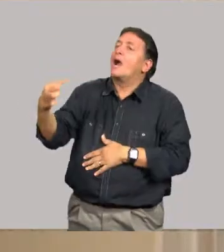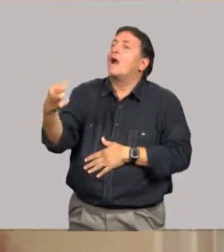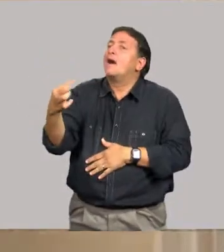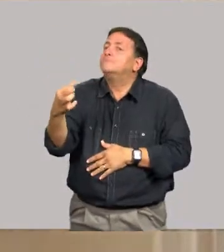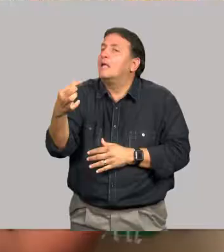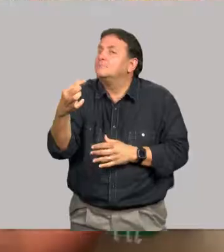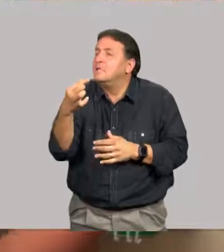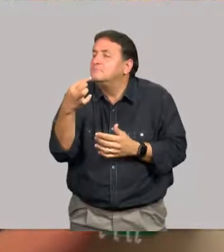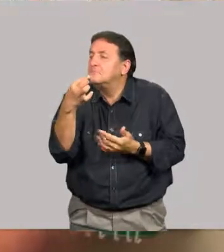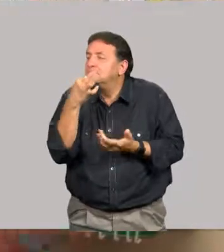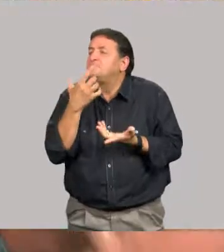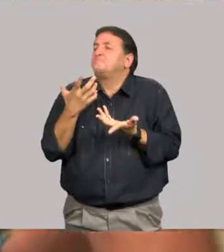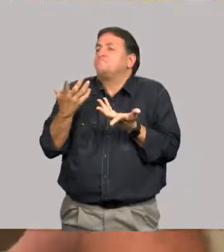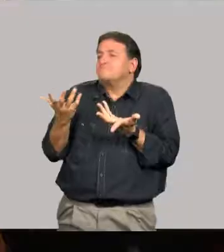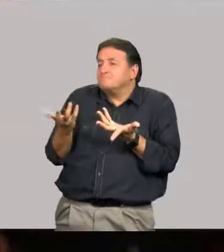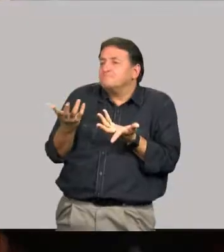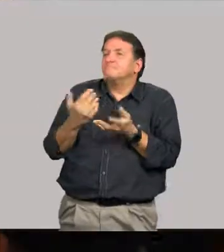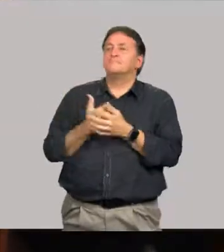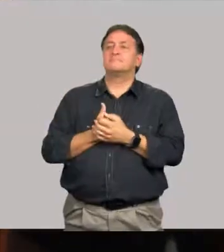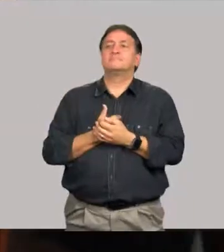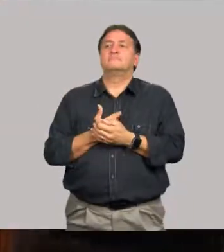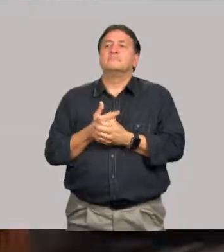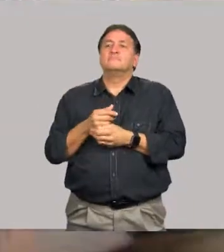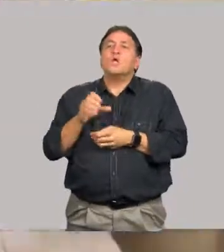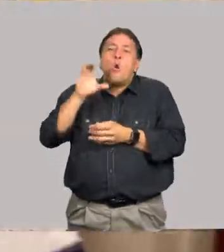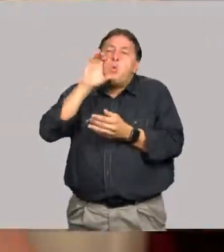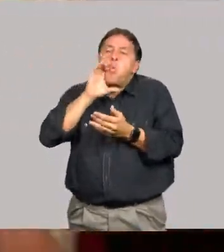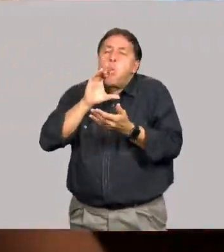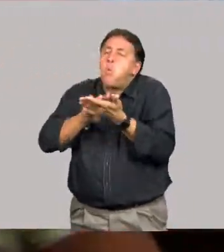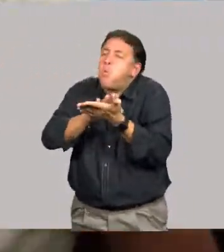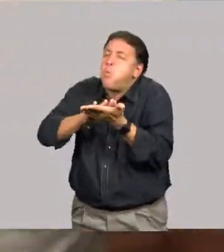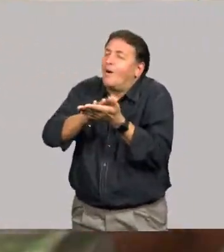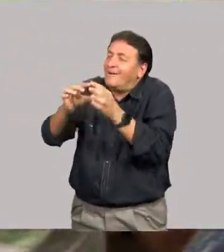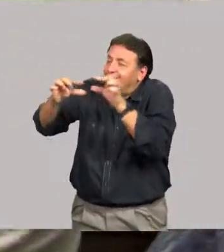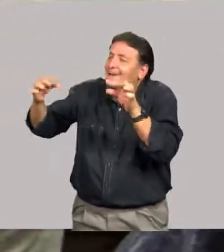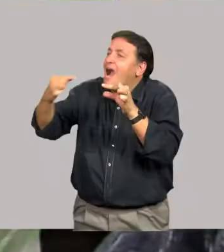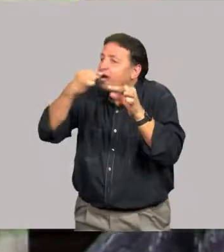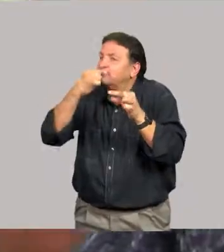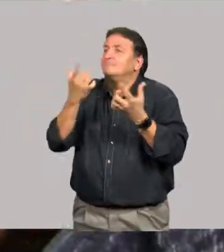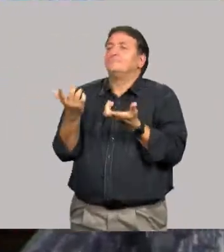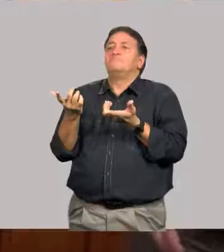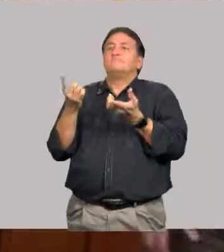too. Oh, here it is. Perfect. What about this?